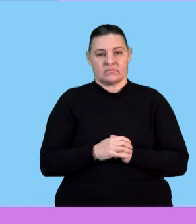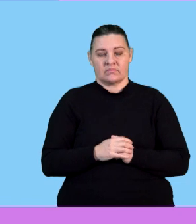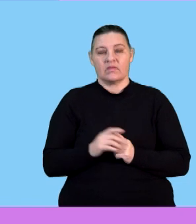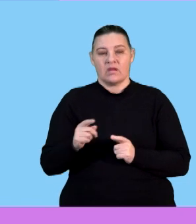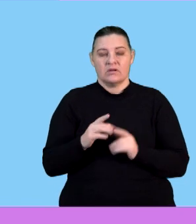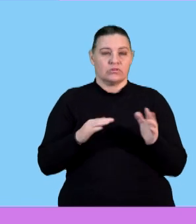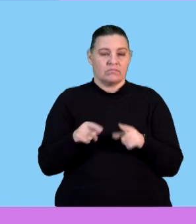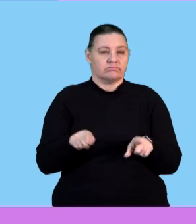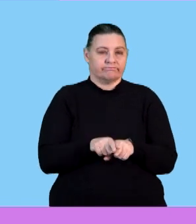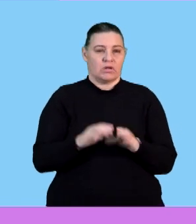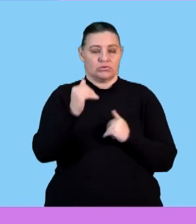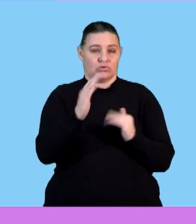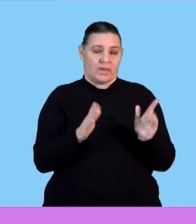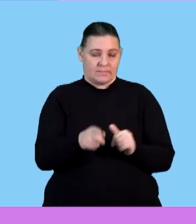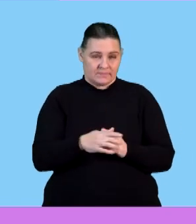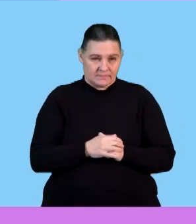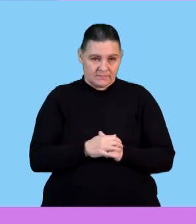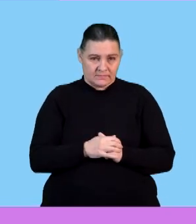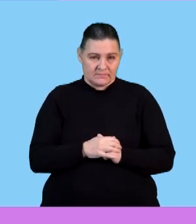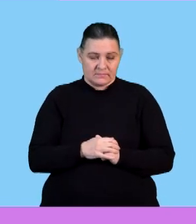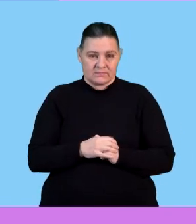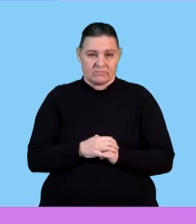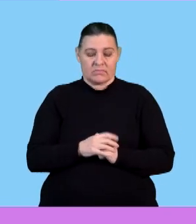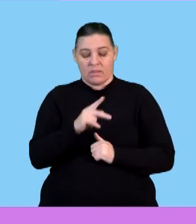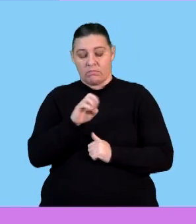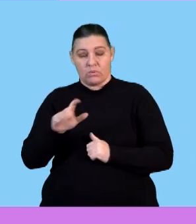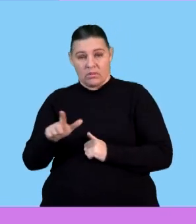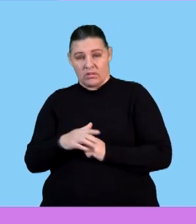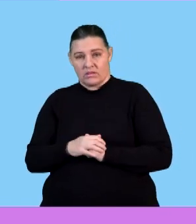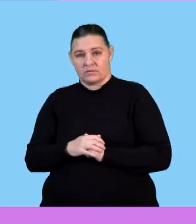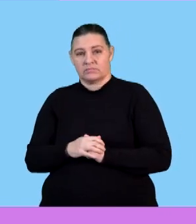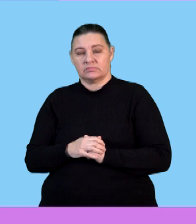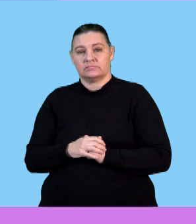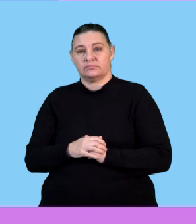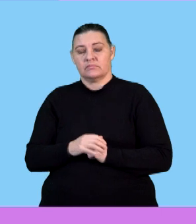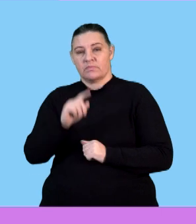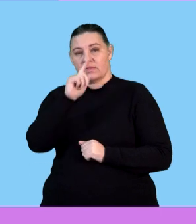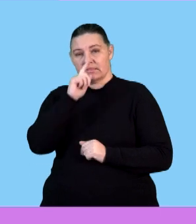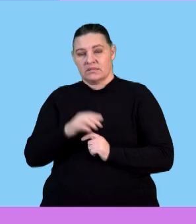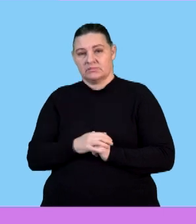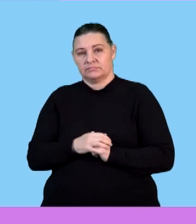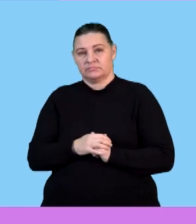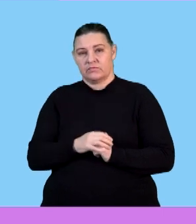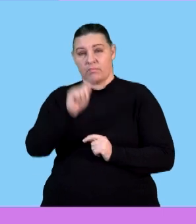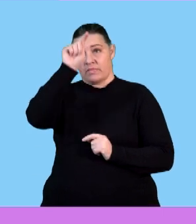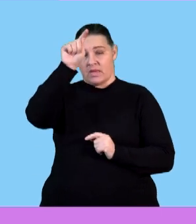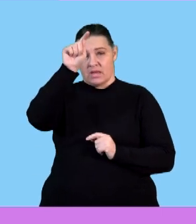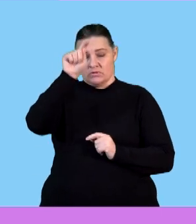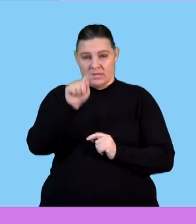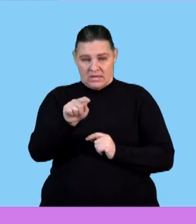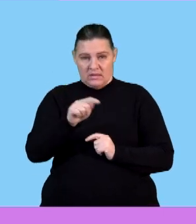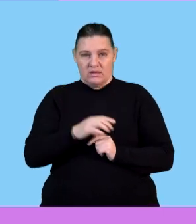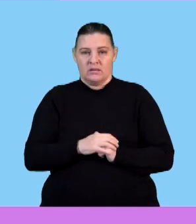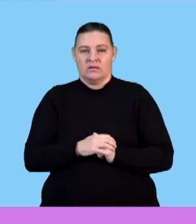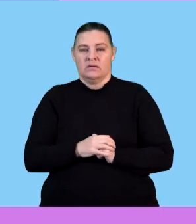shape of the sand was actually a square. And finally, the pool. You can see that piece there, from that point to that